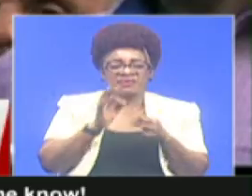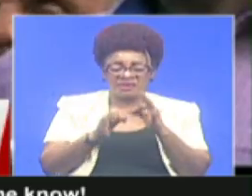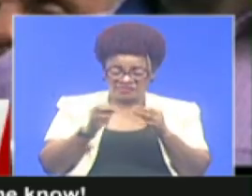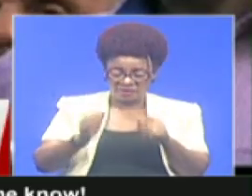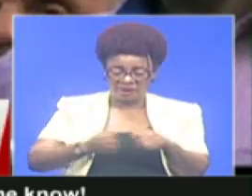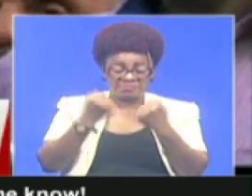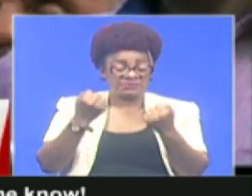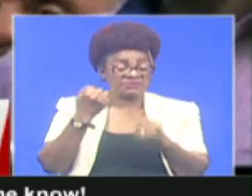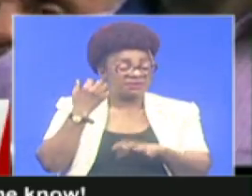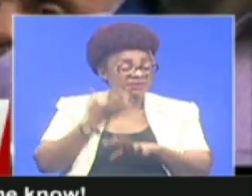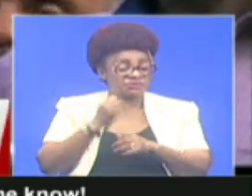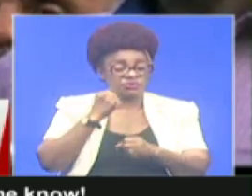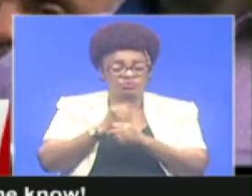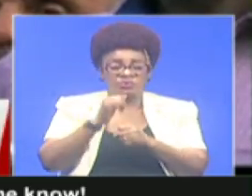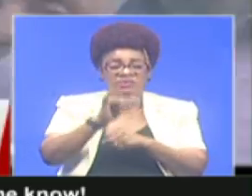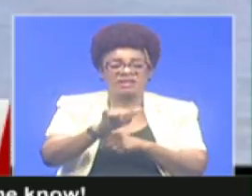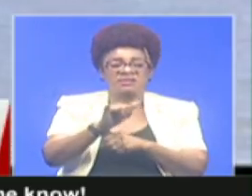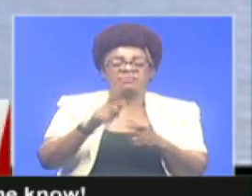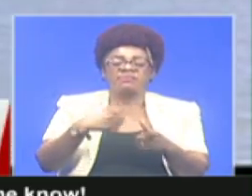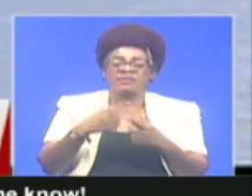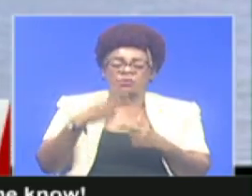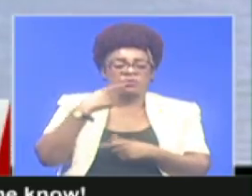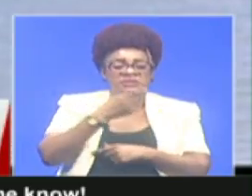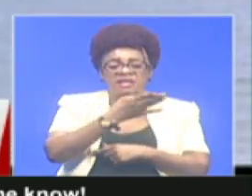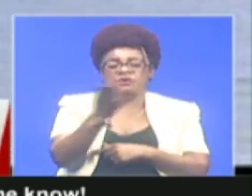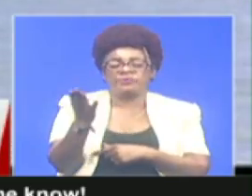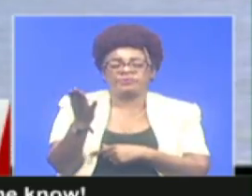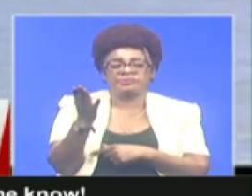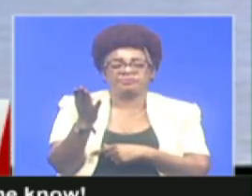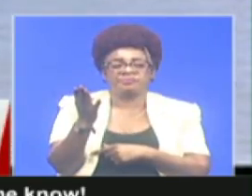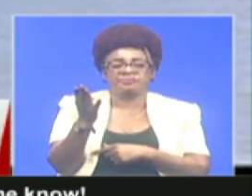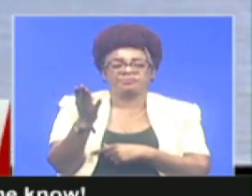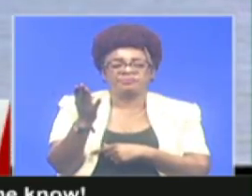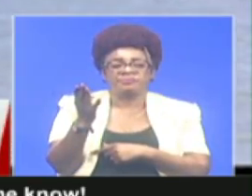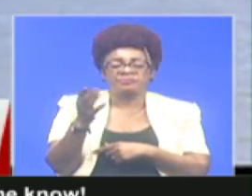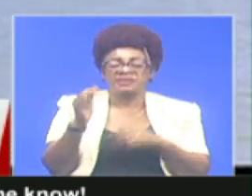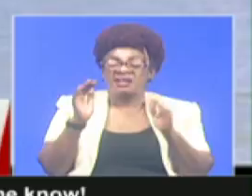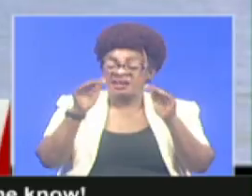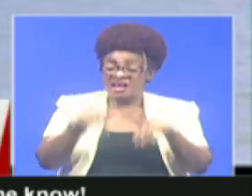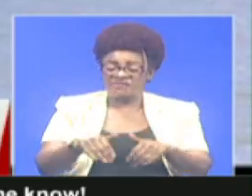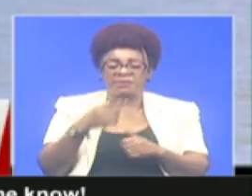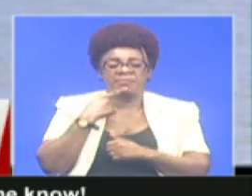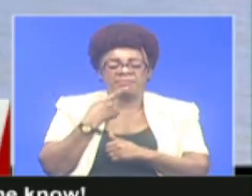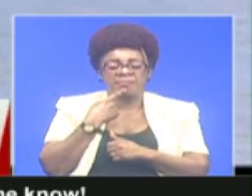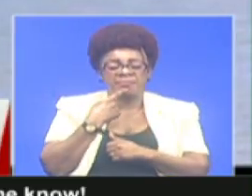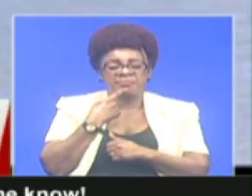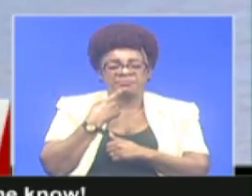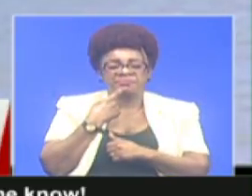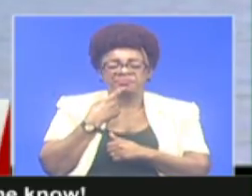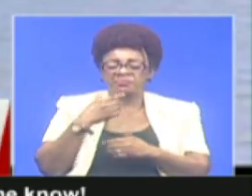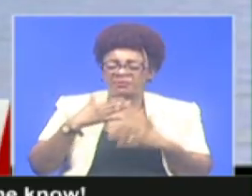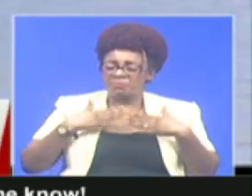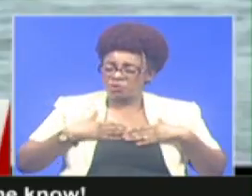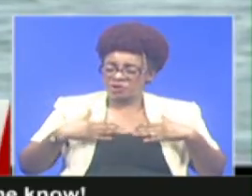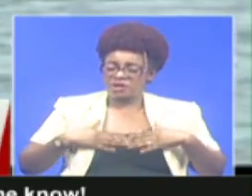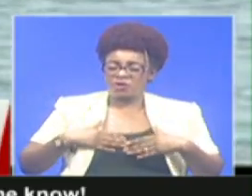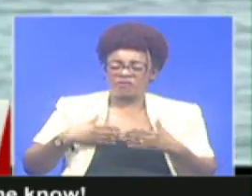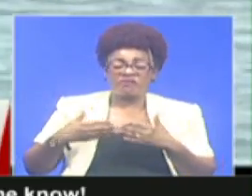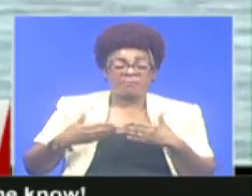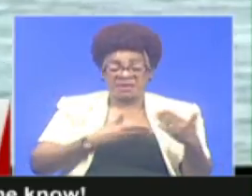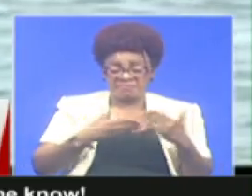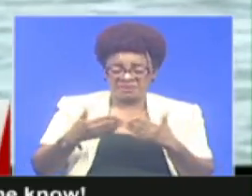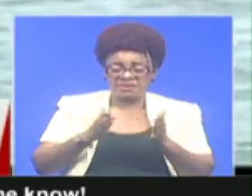operations further, we will tell you. According to one of the divers, the bodies of baby Amanda and her mother Mariam could